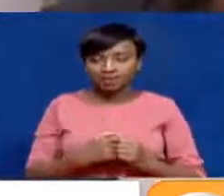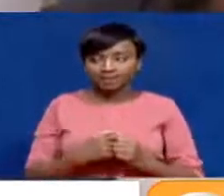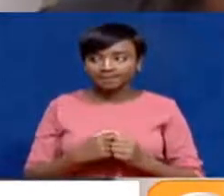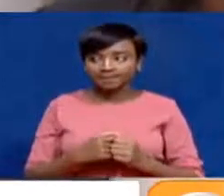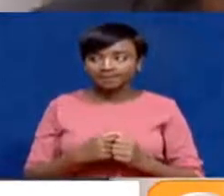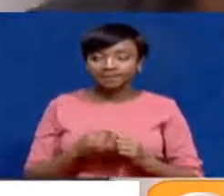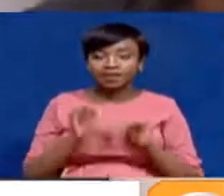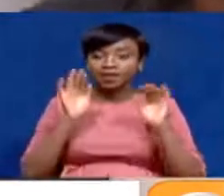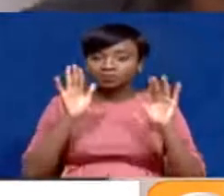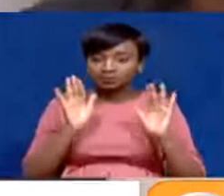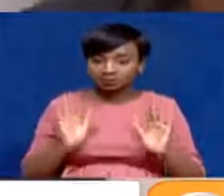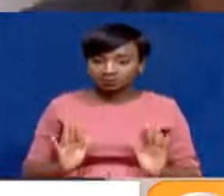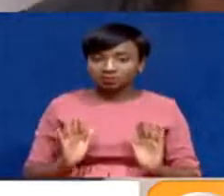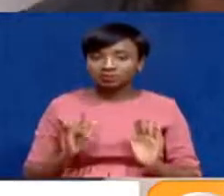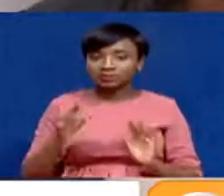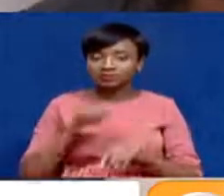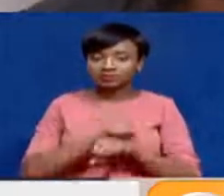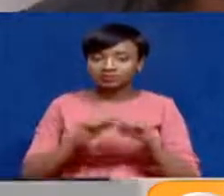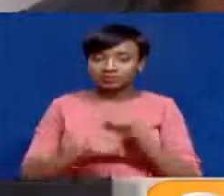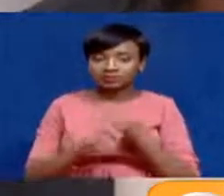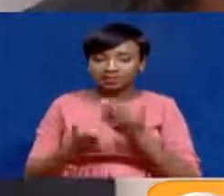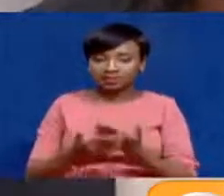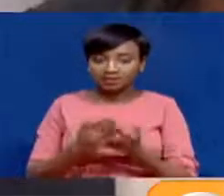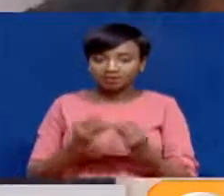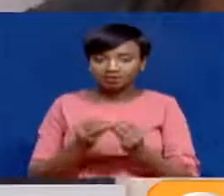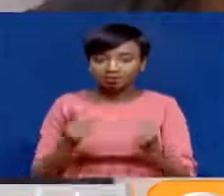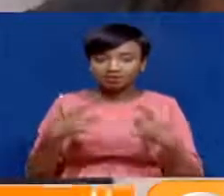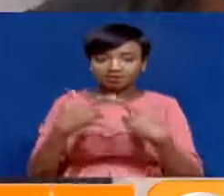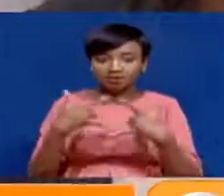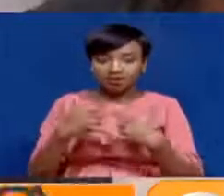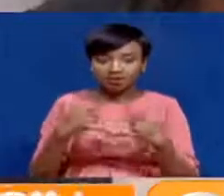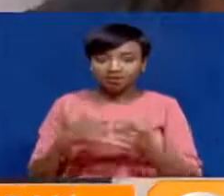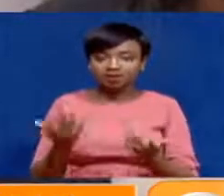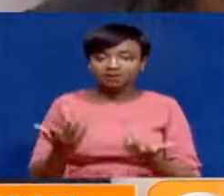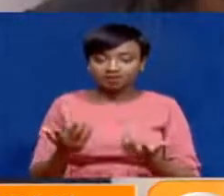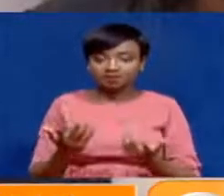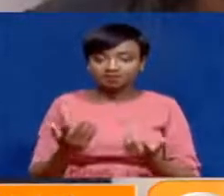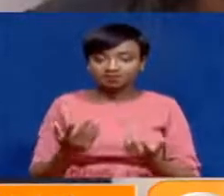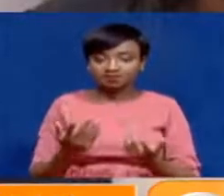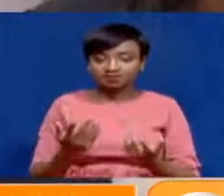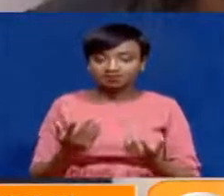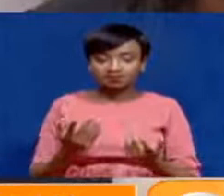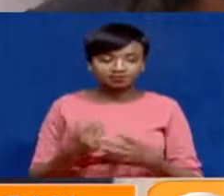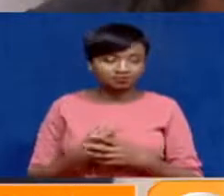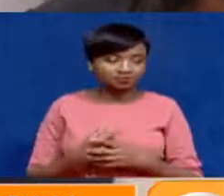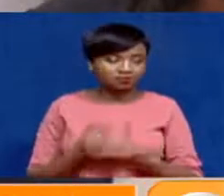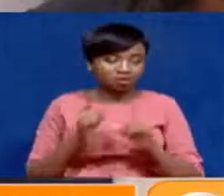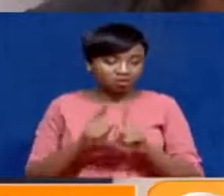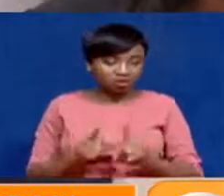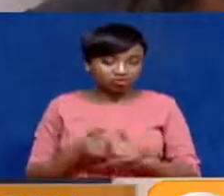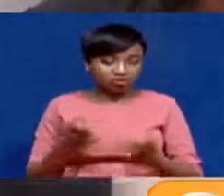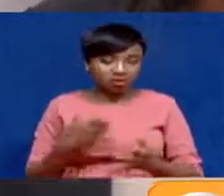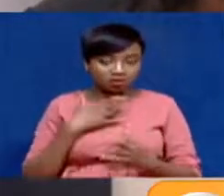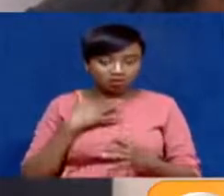MTP4 is a very important structure which bridges the very importance of MTP3, but now tries to